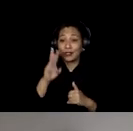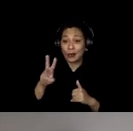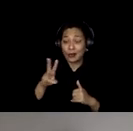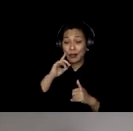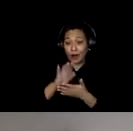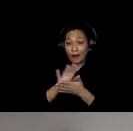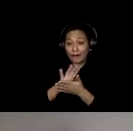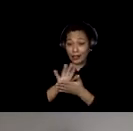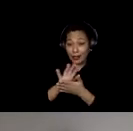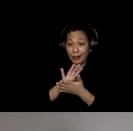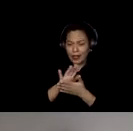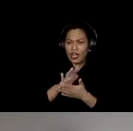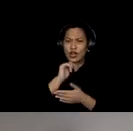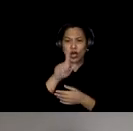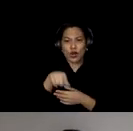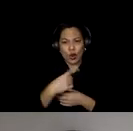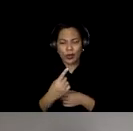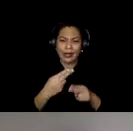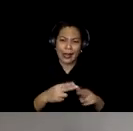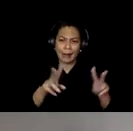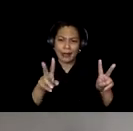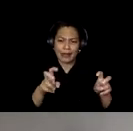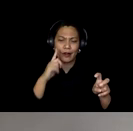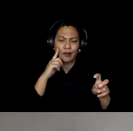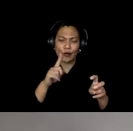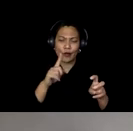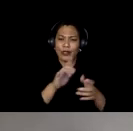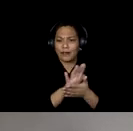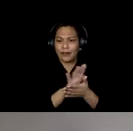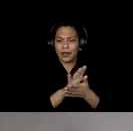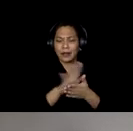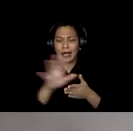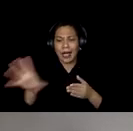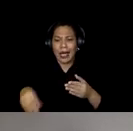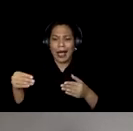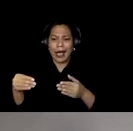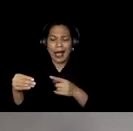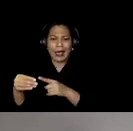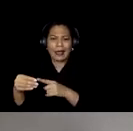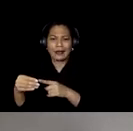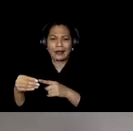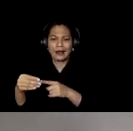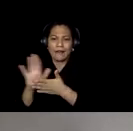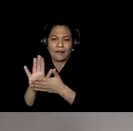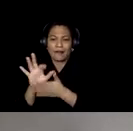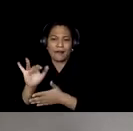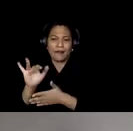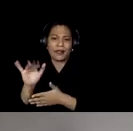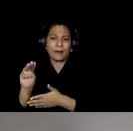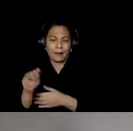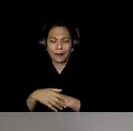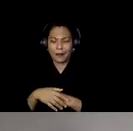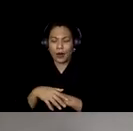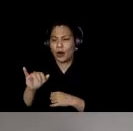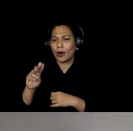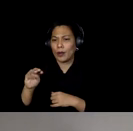just having the name of the film, like theselfphone.com, try to have like thecellphonefilm.com or thecellphonemovie. Again, it's